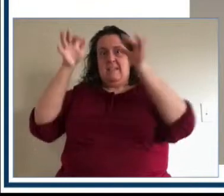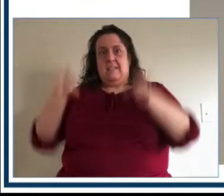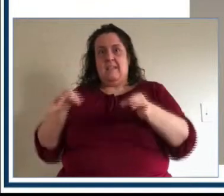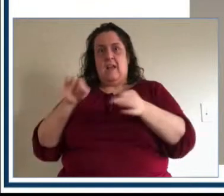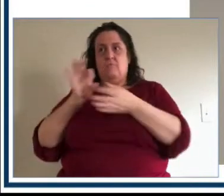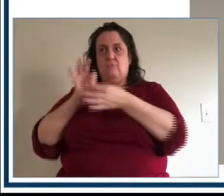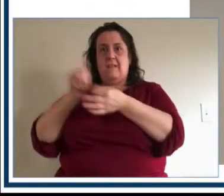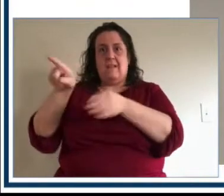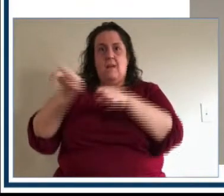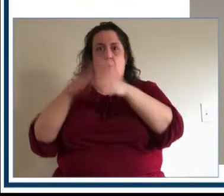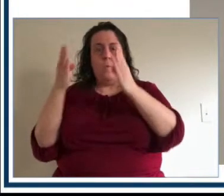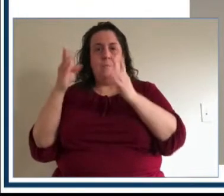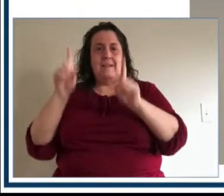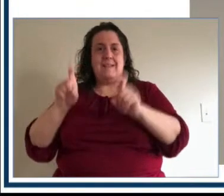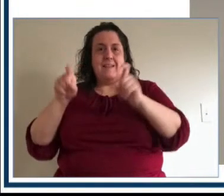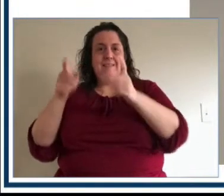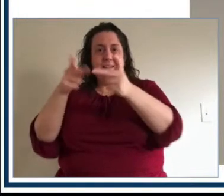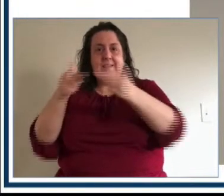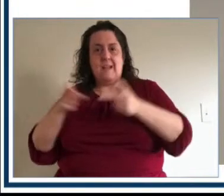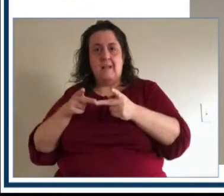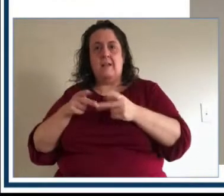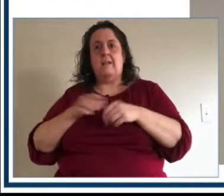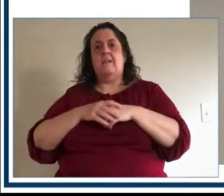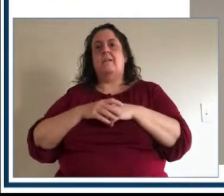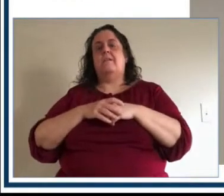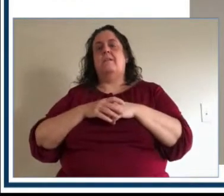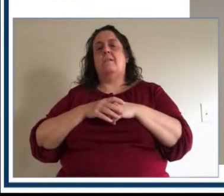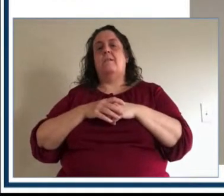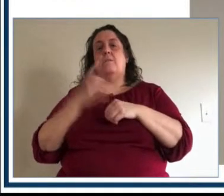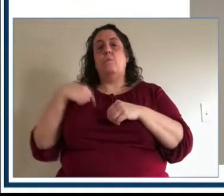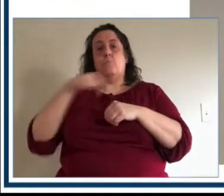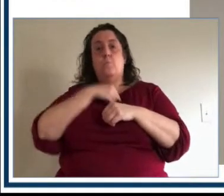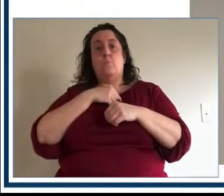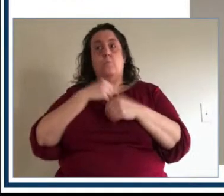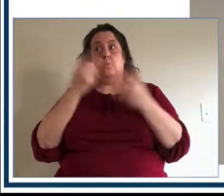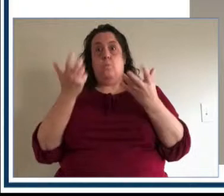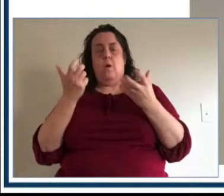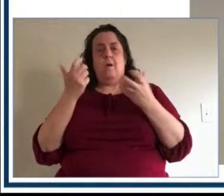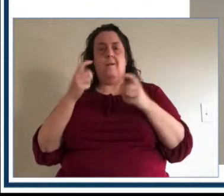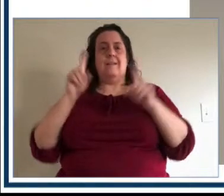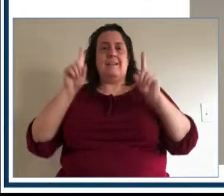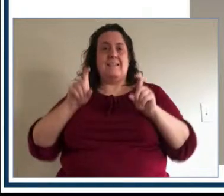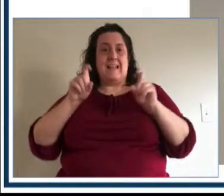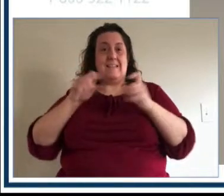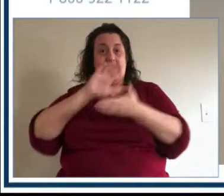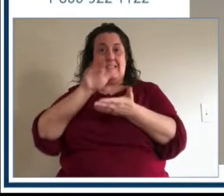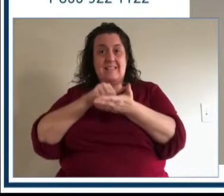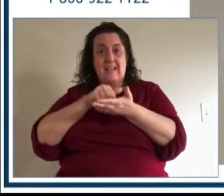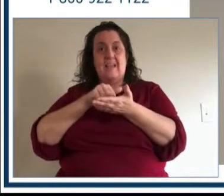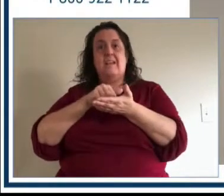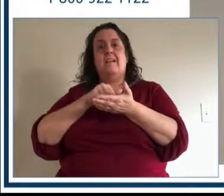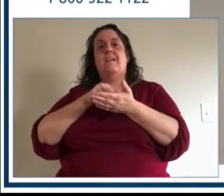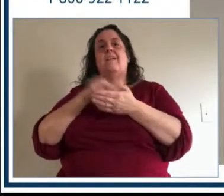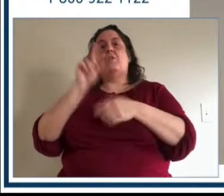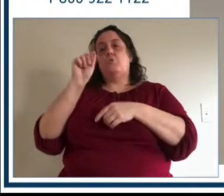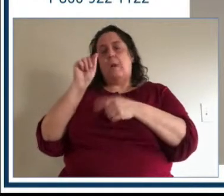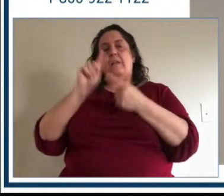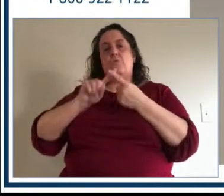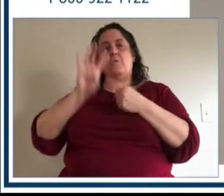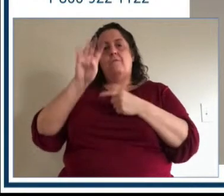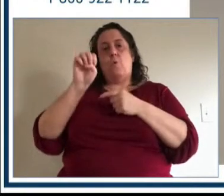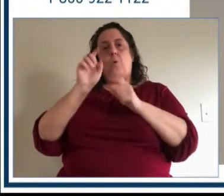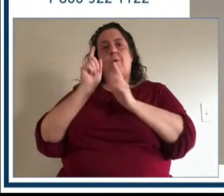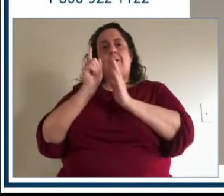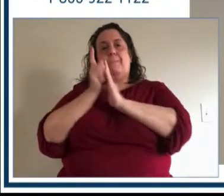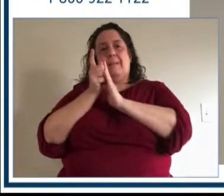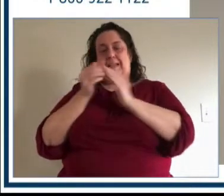both testing centers around the province, that our goal is to have within 20 to 40 minutes of any community that